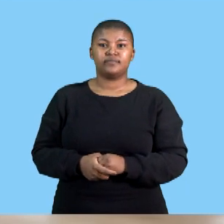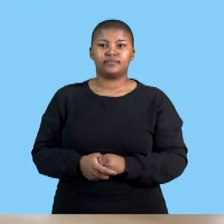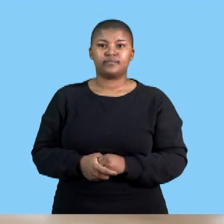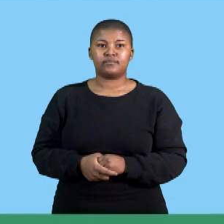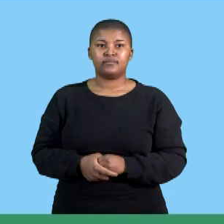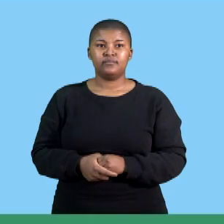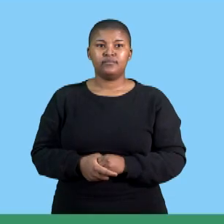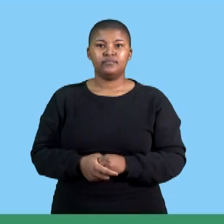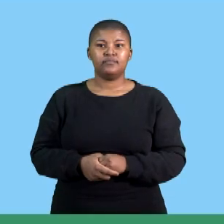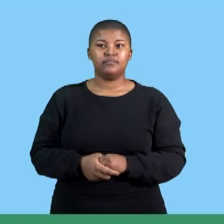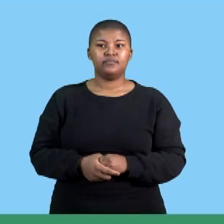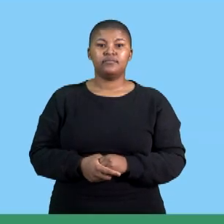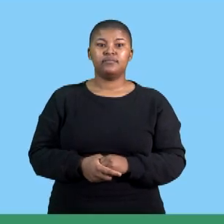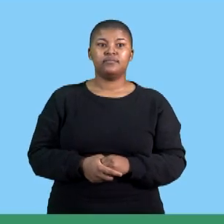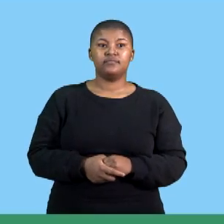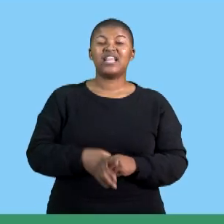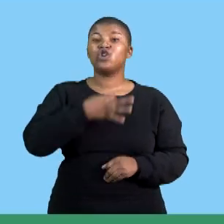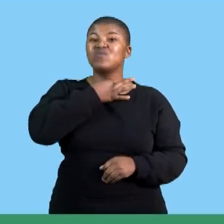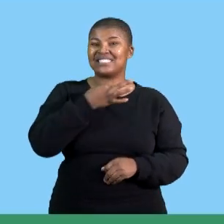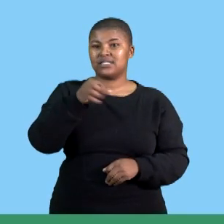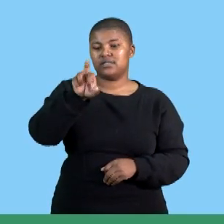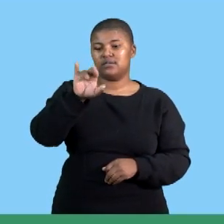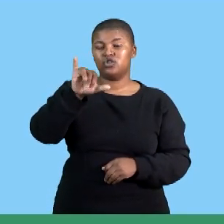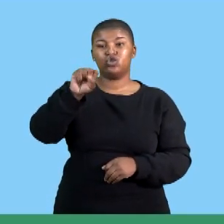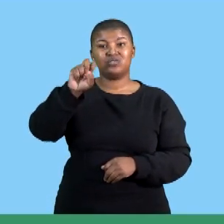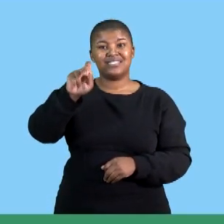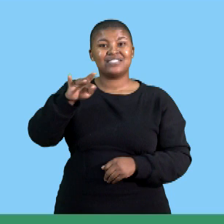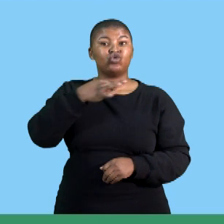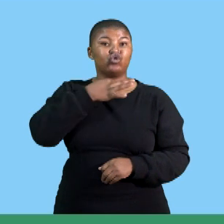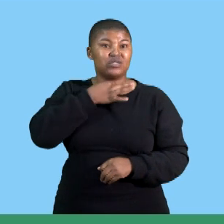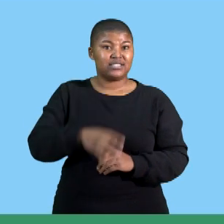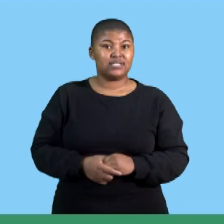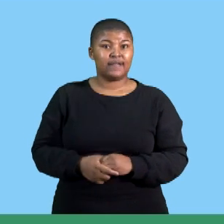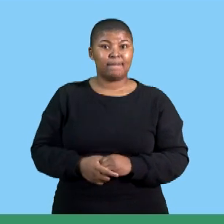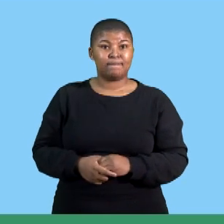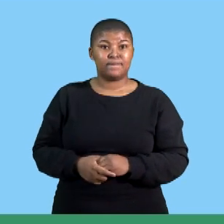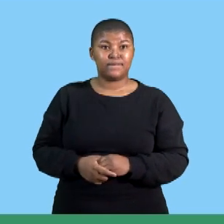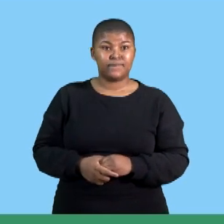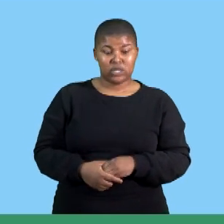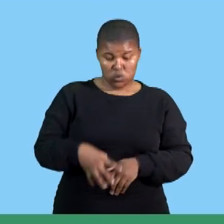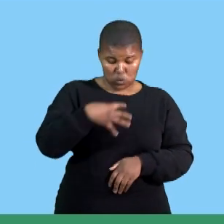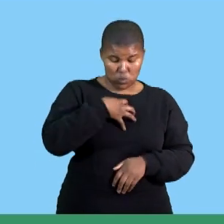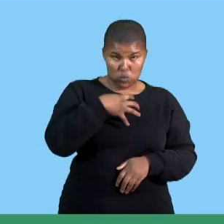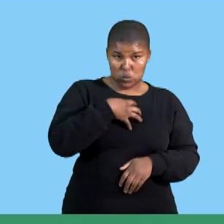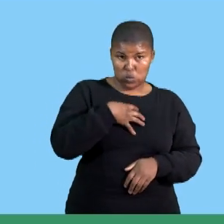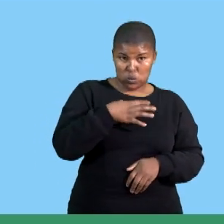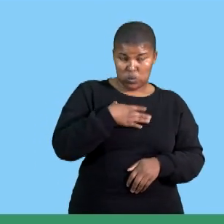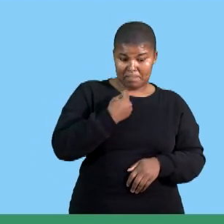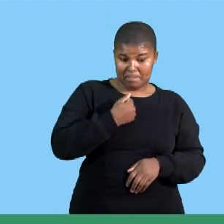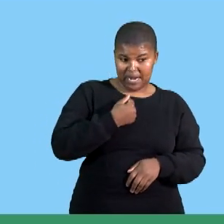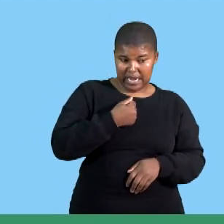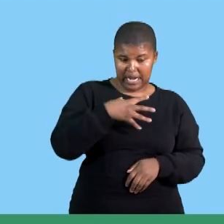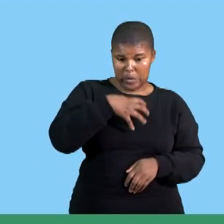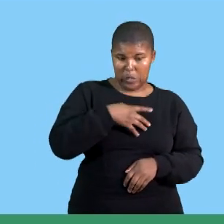borrow. Then we move on to the next factor, which is risk. Providers of own capital are